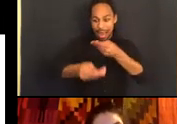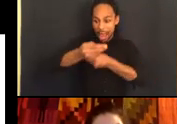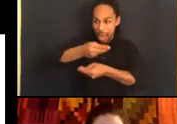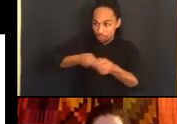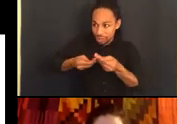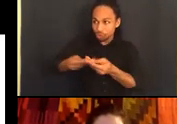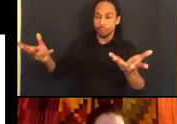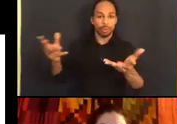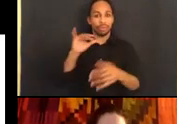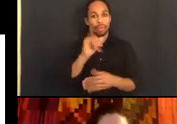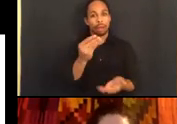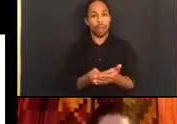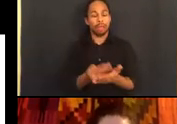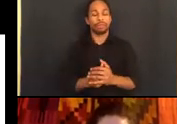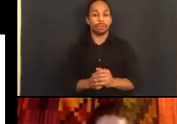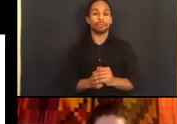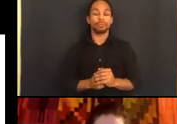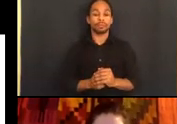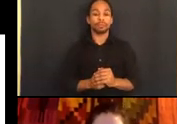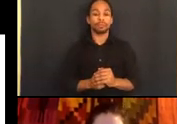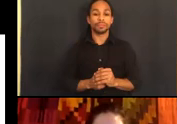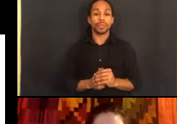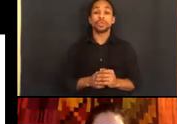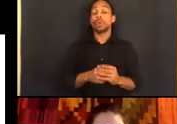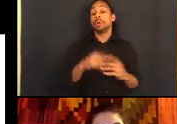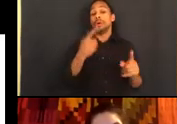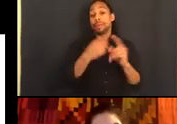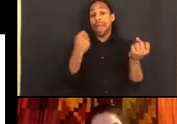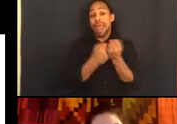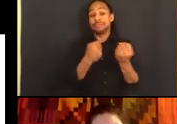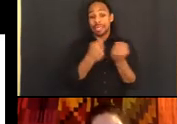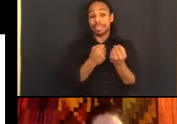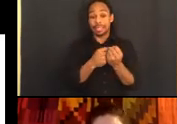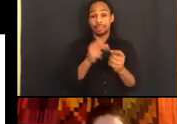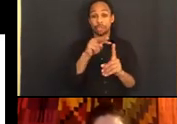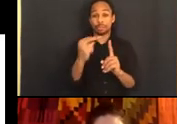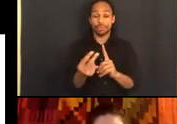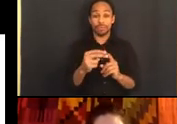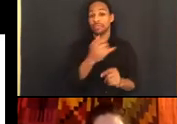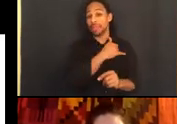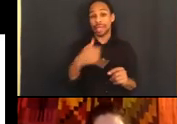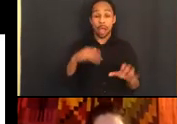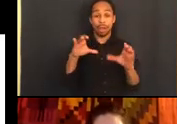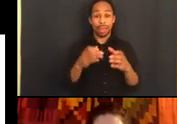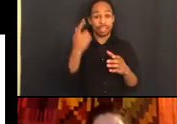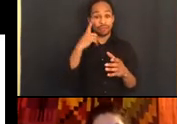an advocacy level, and we'll post the link here soon, as part of the Yale Collective for Resident Rights, we're fighting to get Yale to commit to